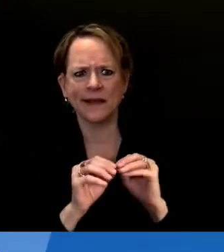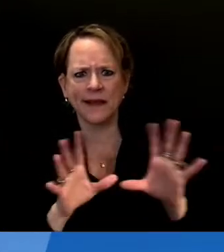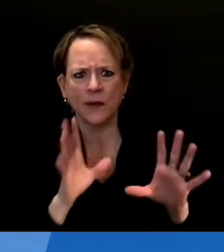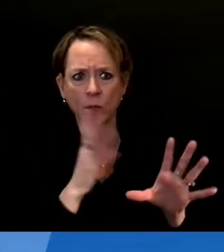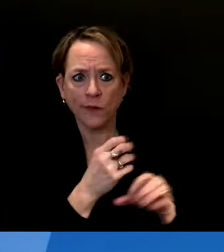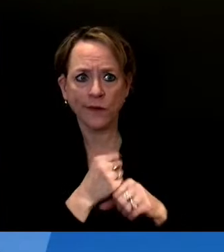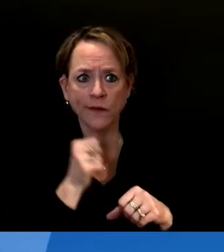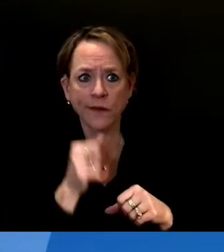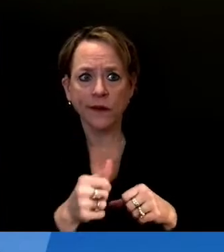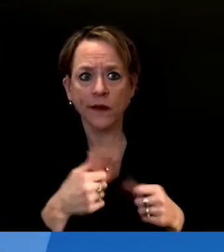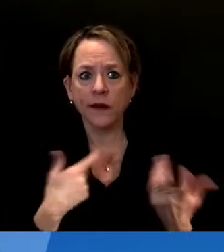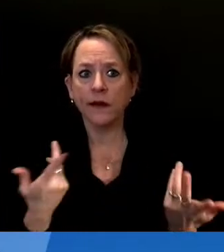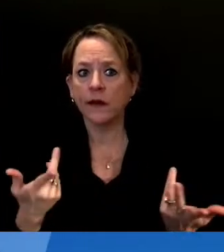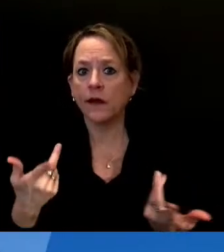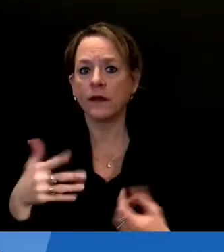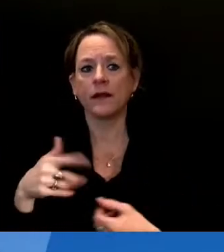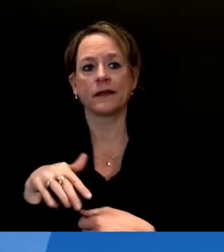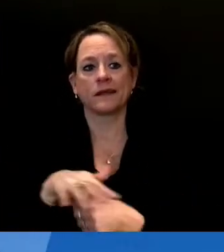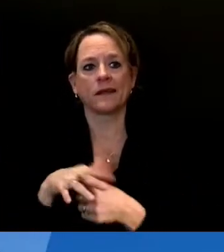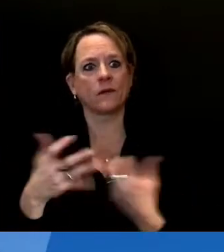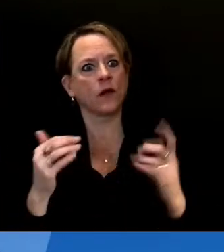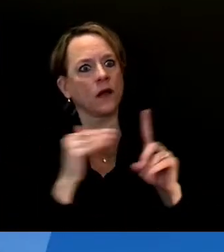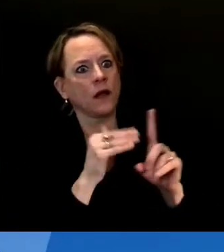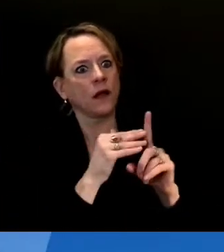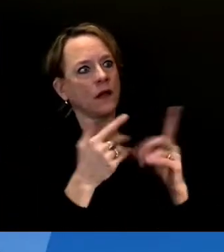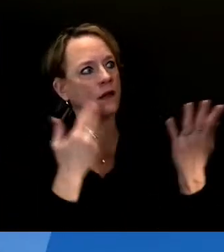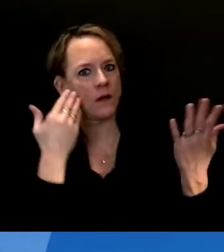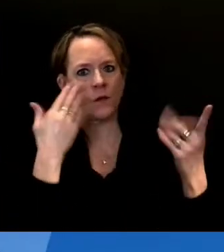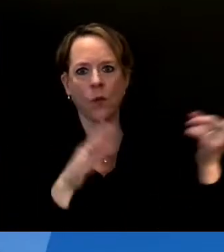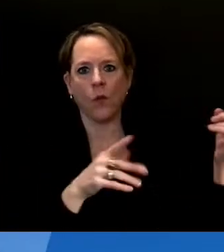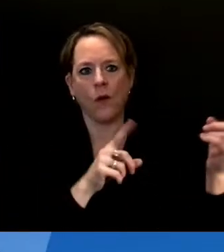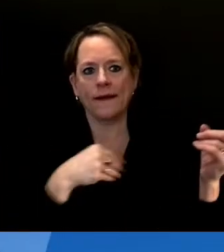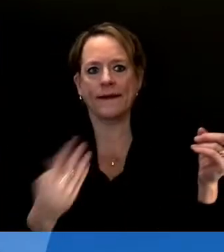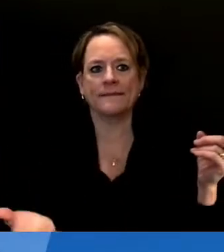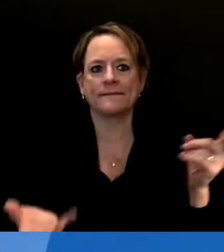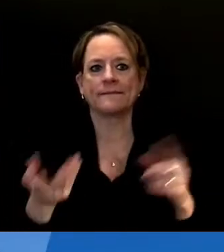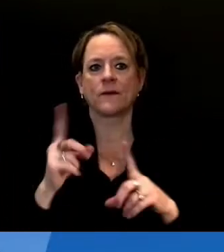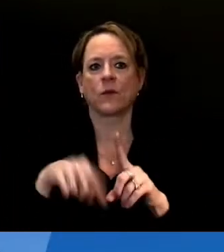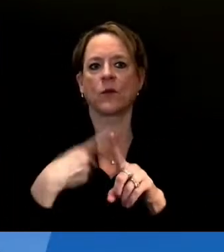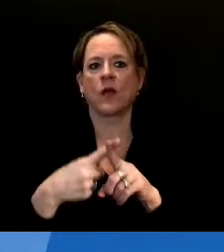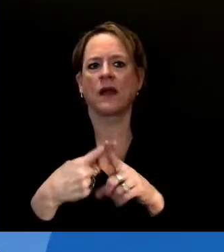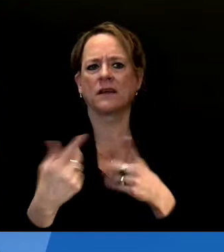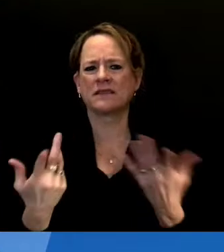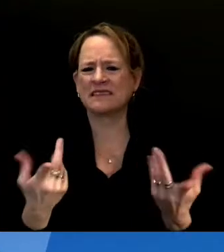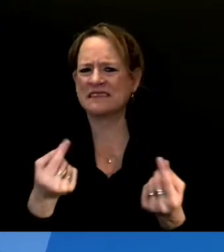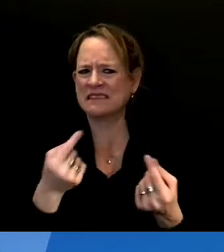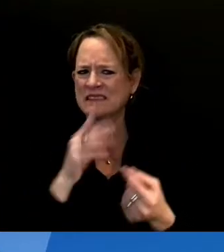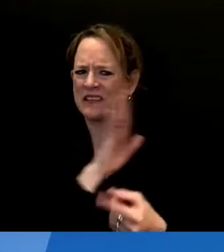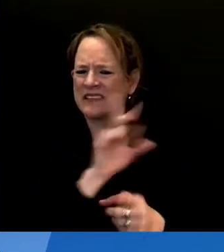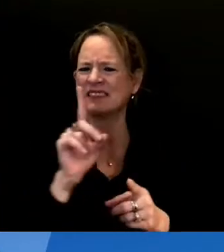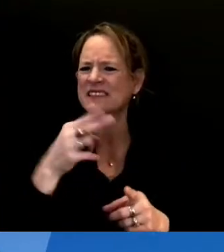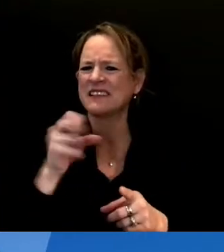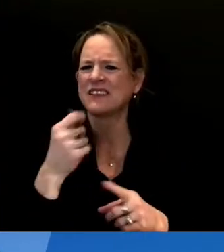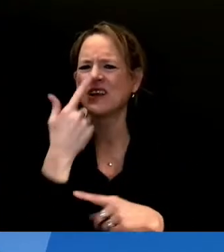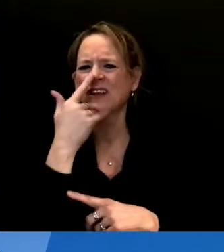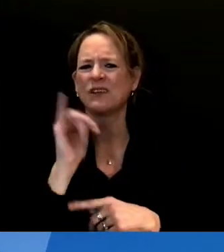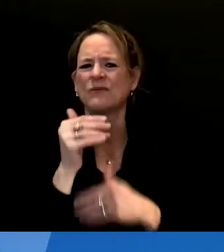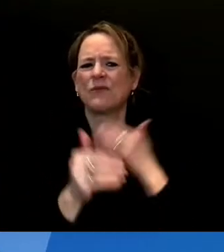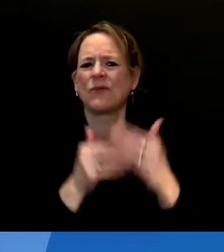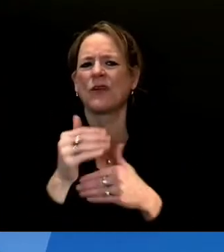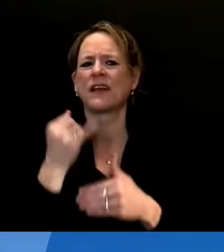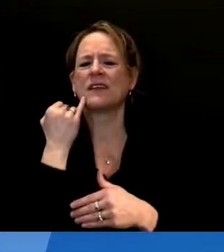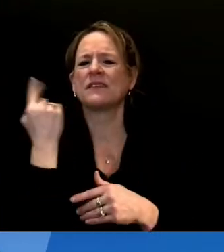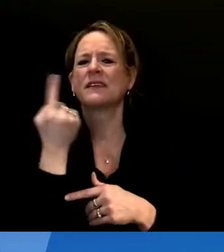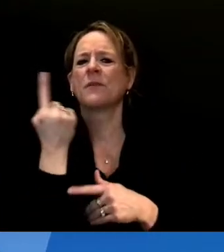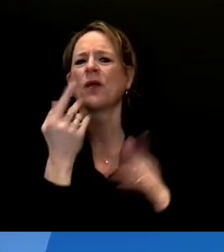does the DHS stockpile look like? What could potentially cause some delays in delivering that